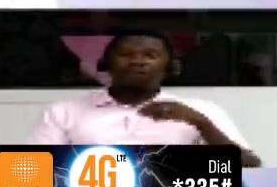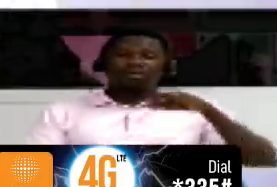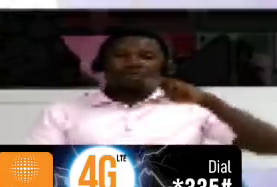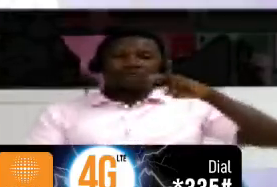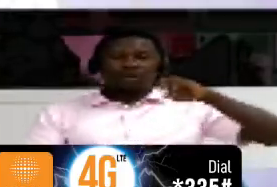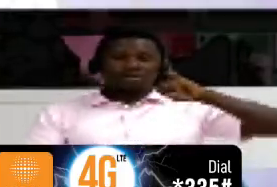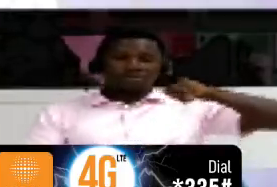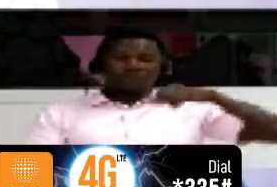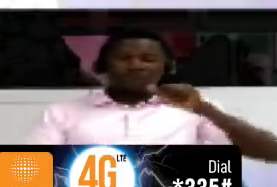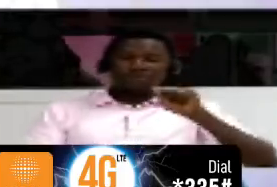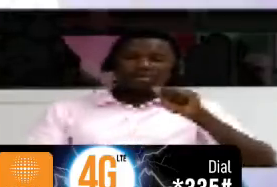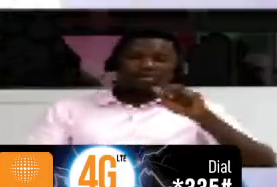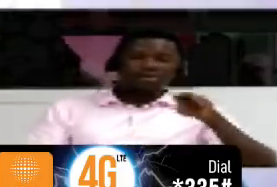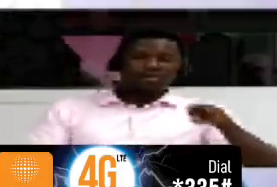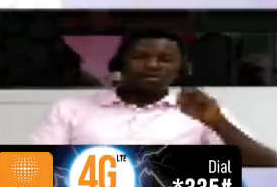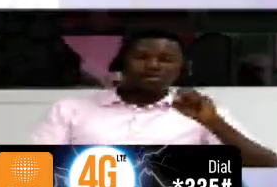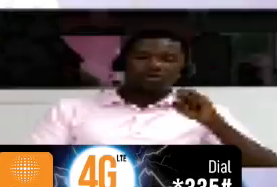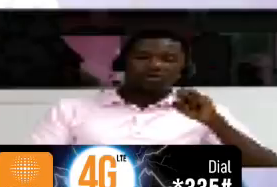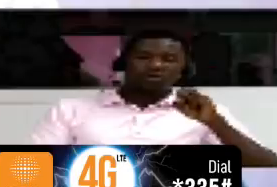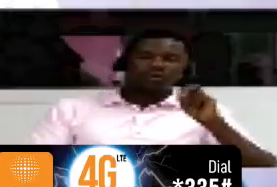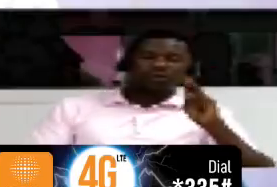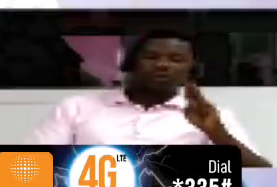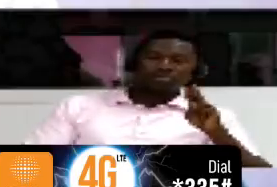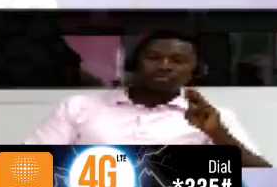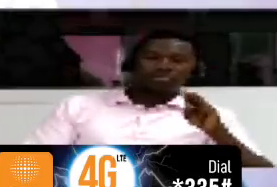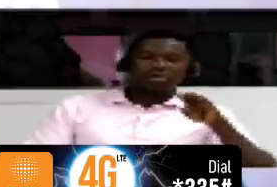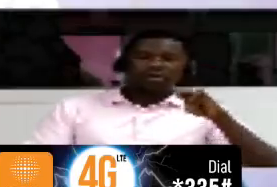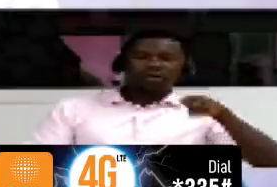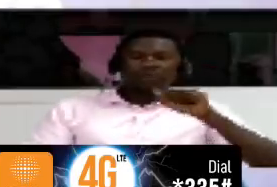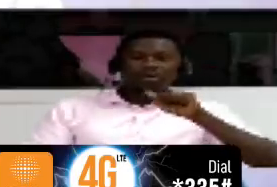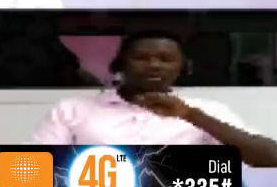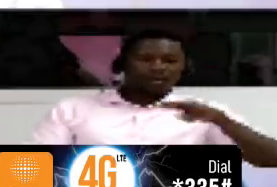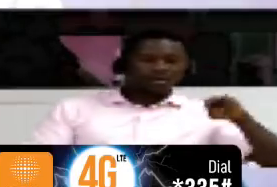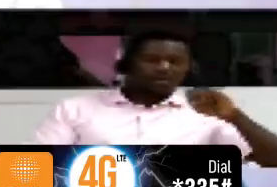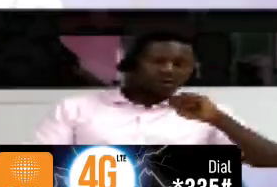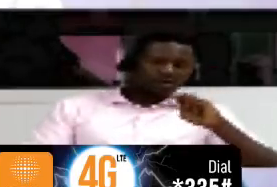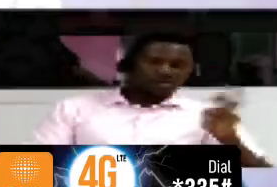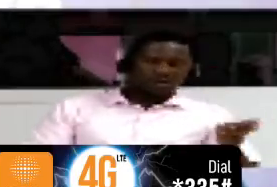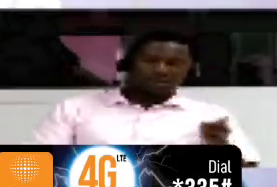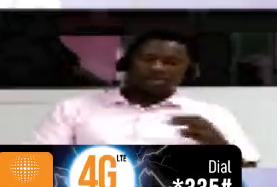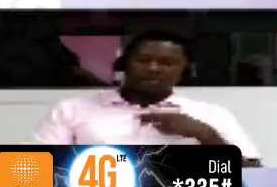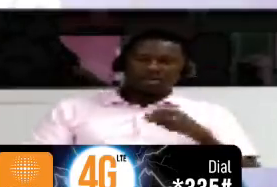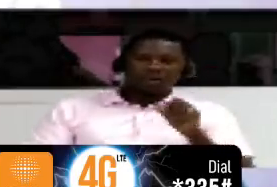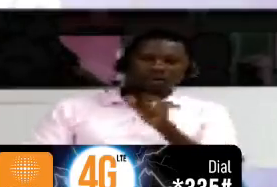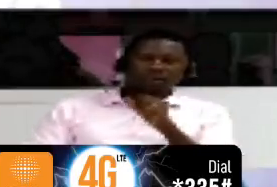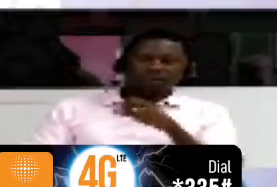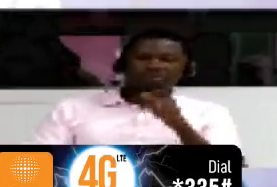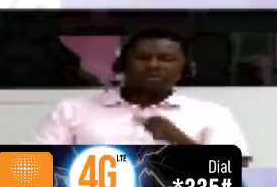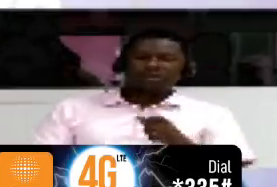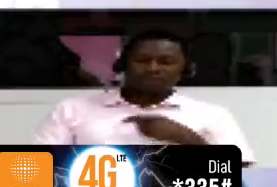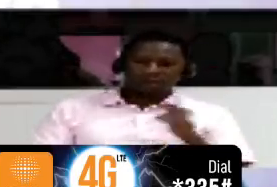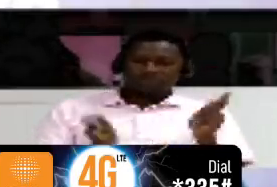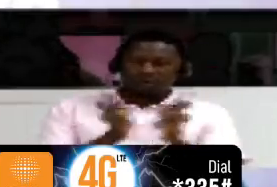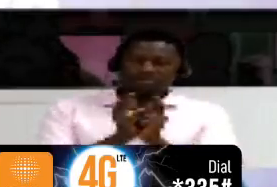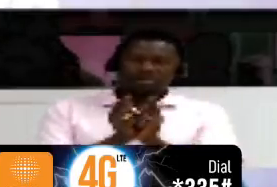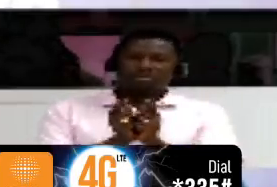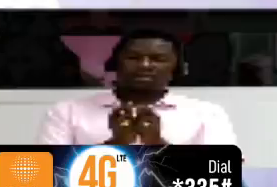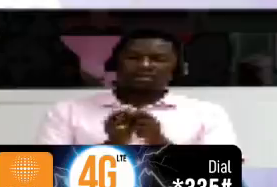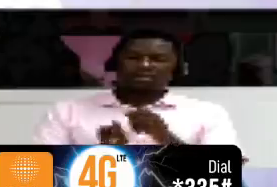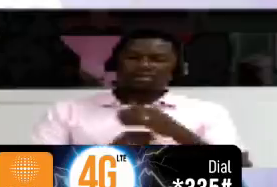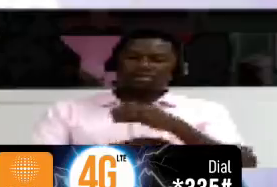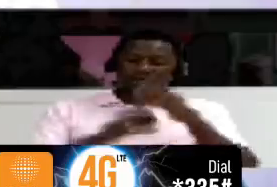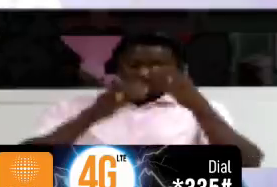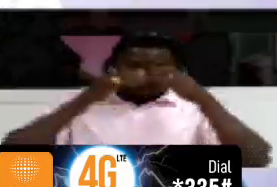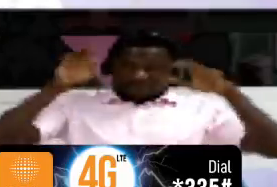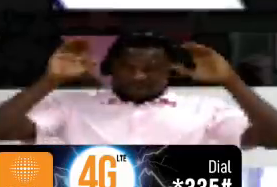Gambia College, S. Mane, and they all joined him out. They found us at the college gate. We told them the same